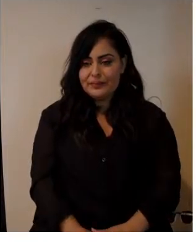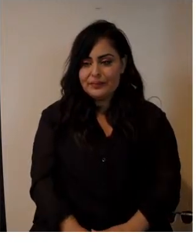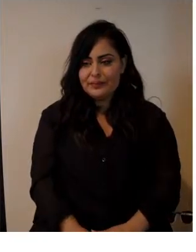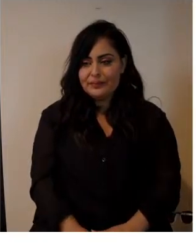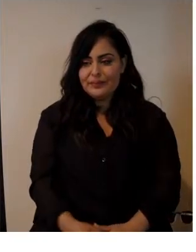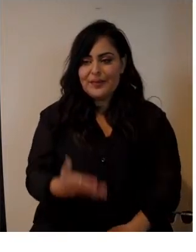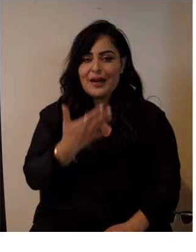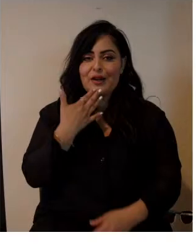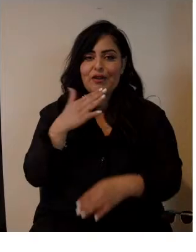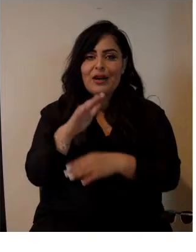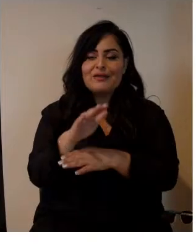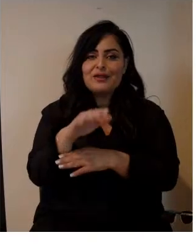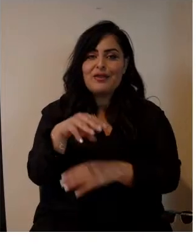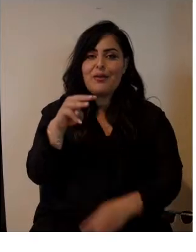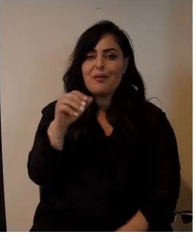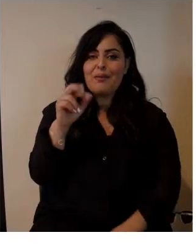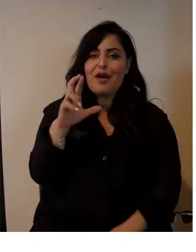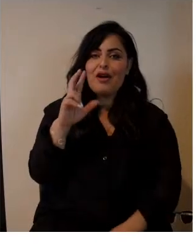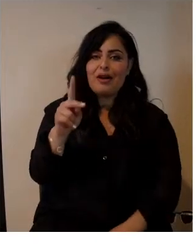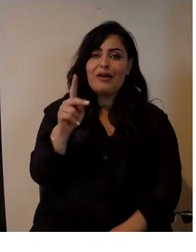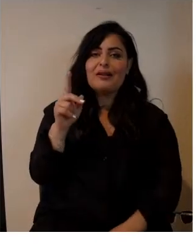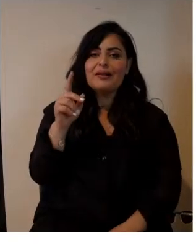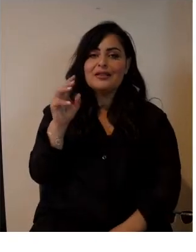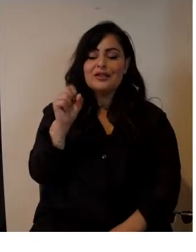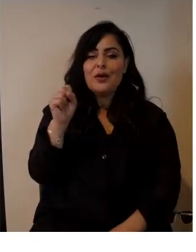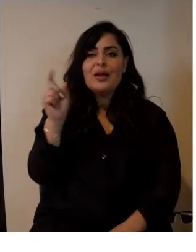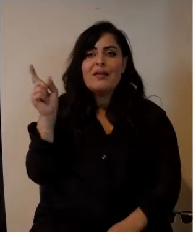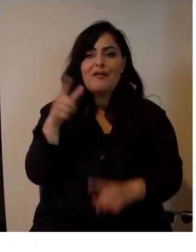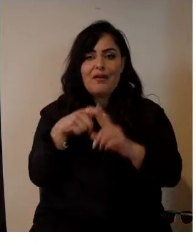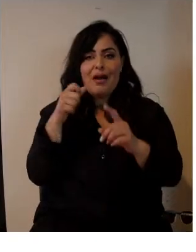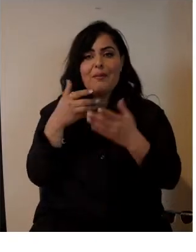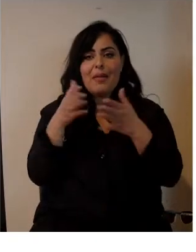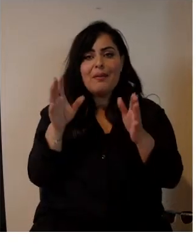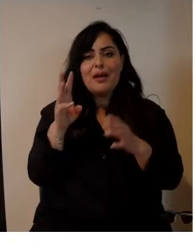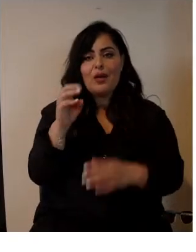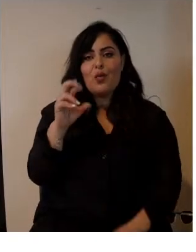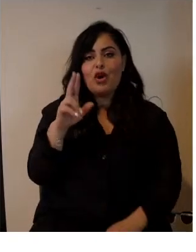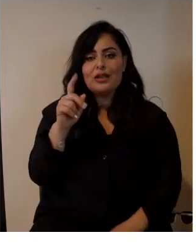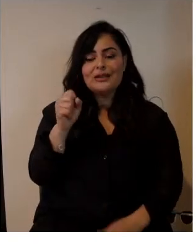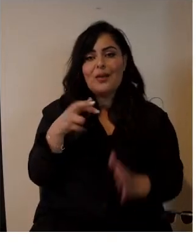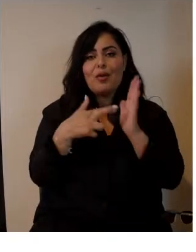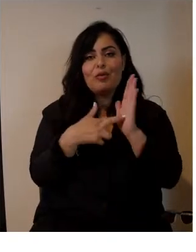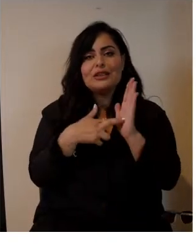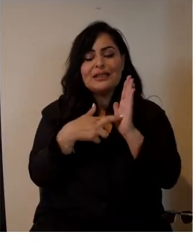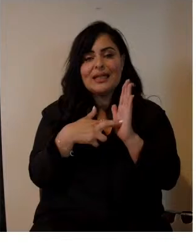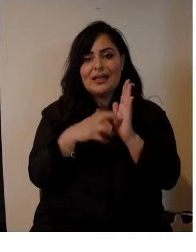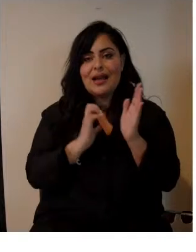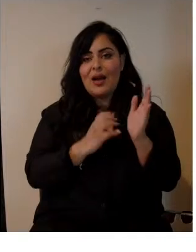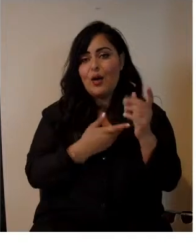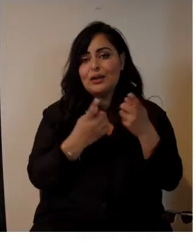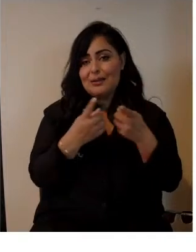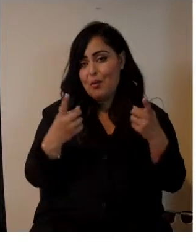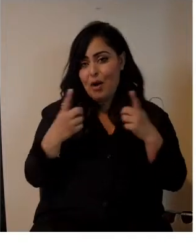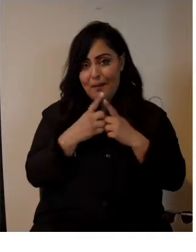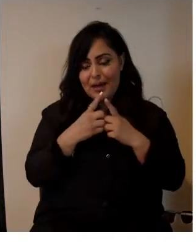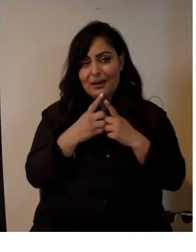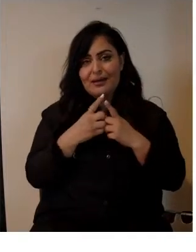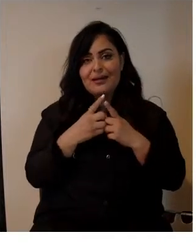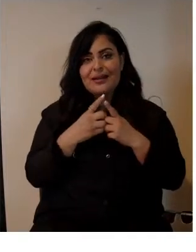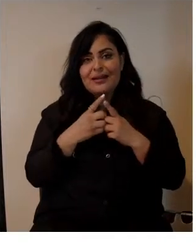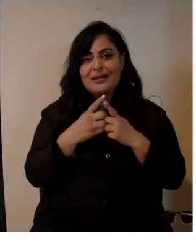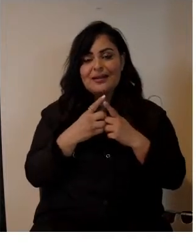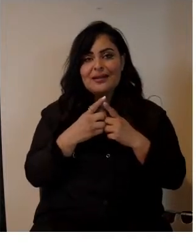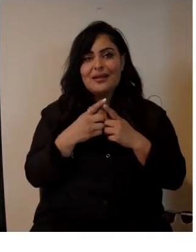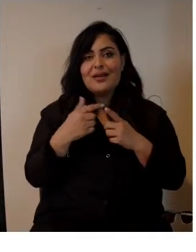Good afternoon. I'm Mark Pastrella. I'm the Director of Los Angeles County Public Works, and I'm here representing not only our department,